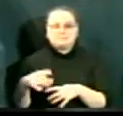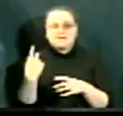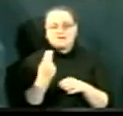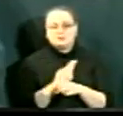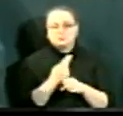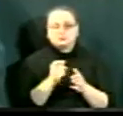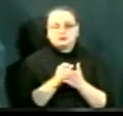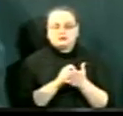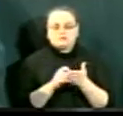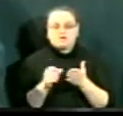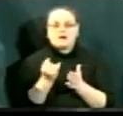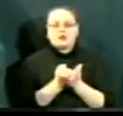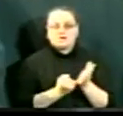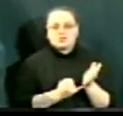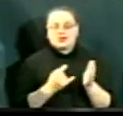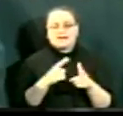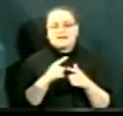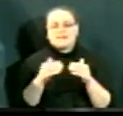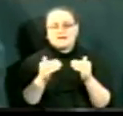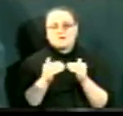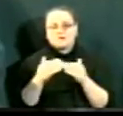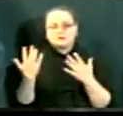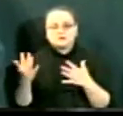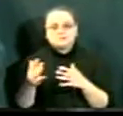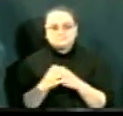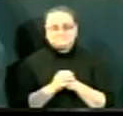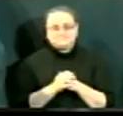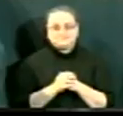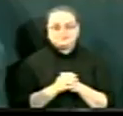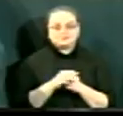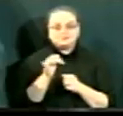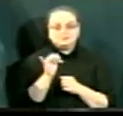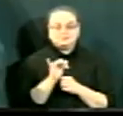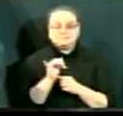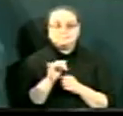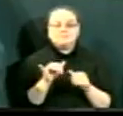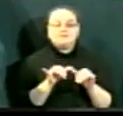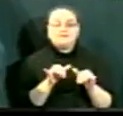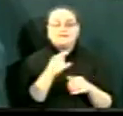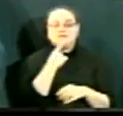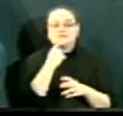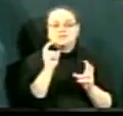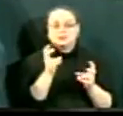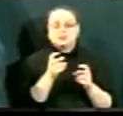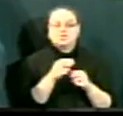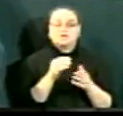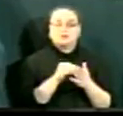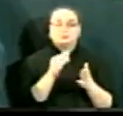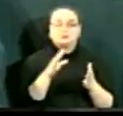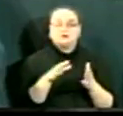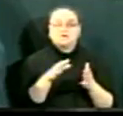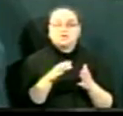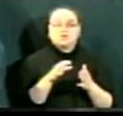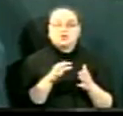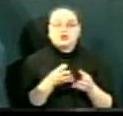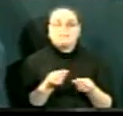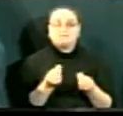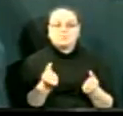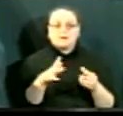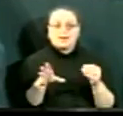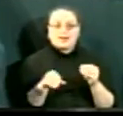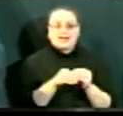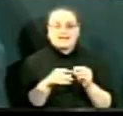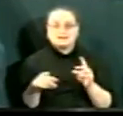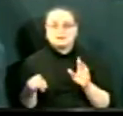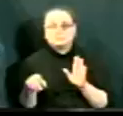writing and an equation, end quote. Another standard states, and I quote, students fluently add and